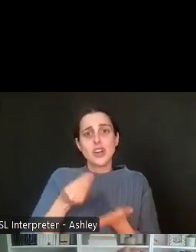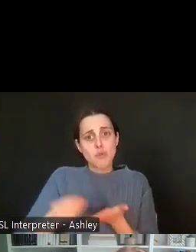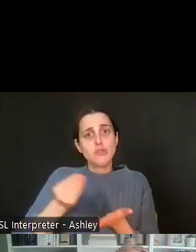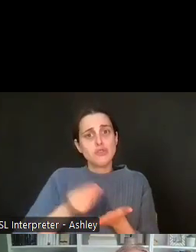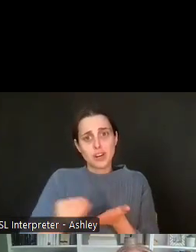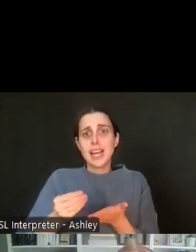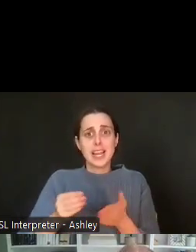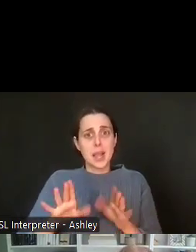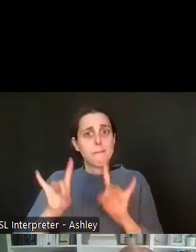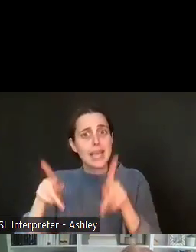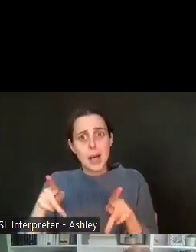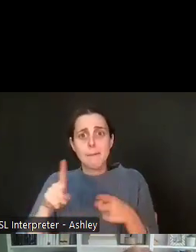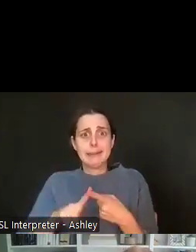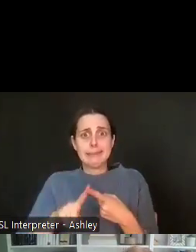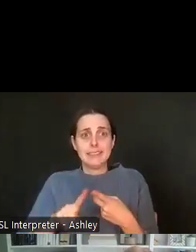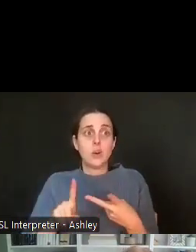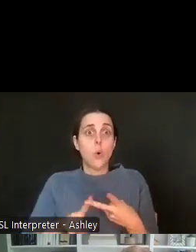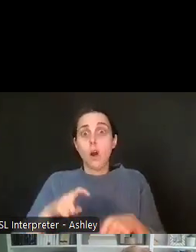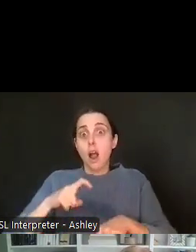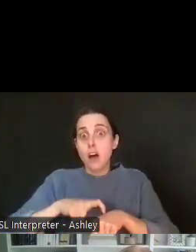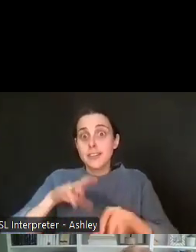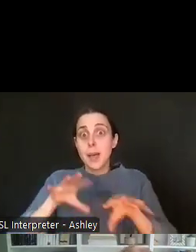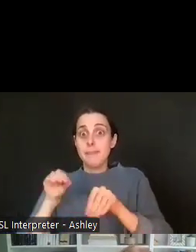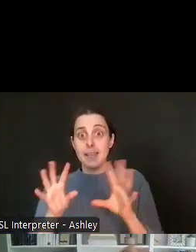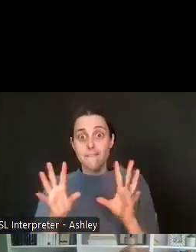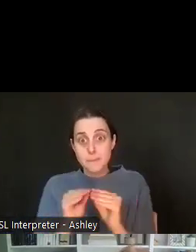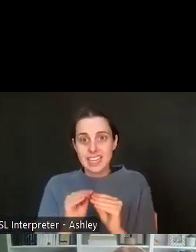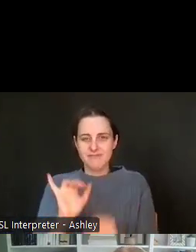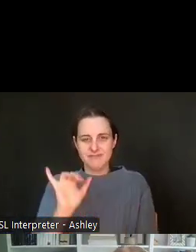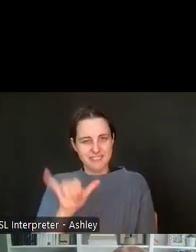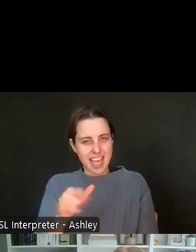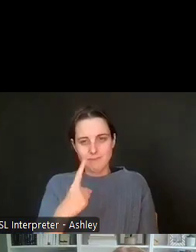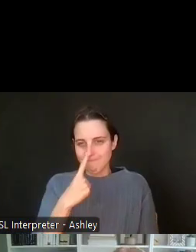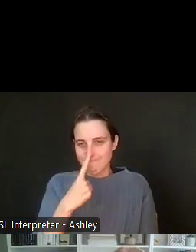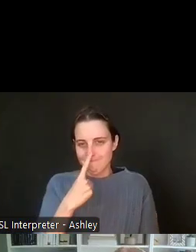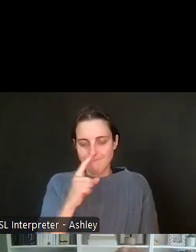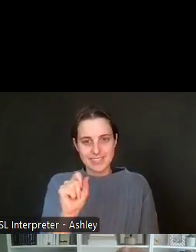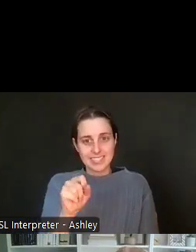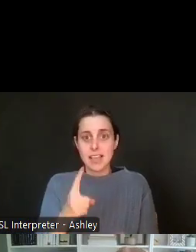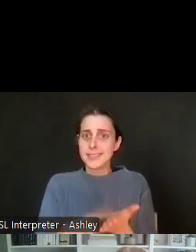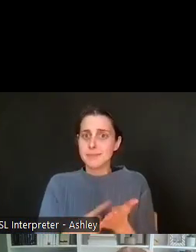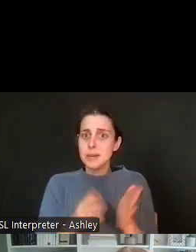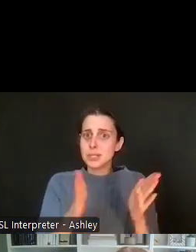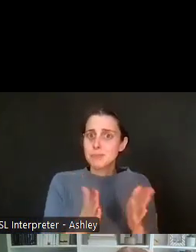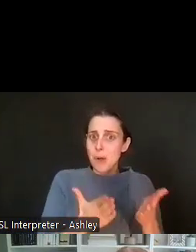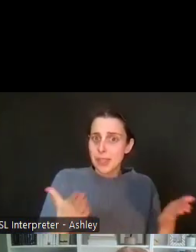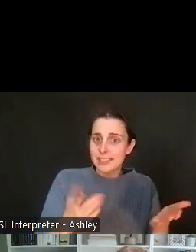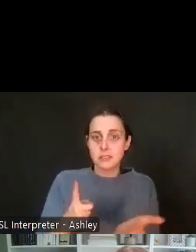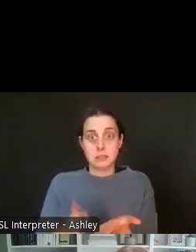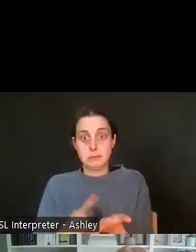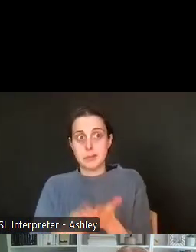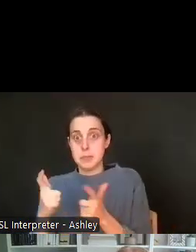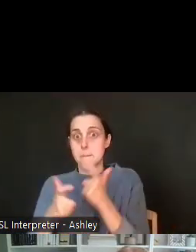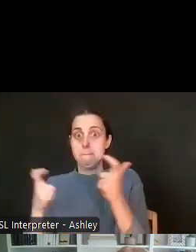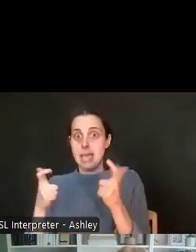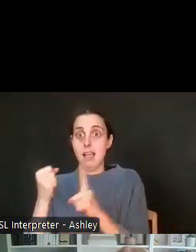time. Whatever it is, do that thing. Sometimes they're big things and sometimes they're small things.